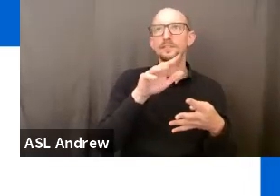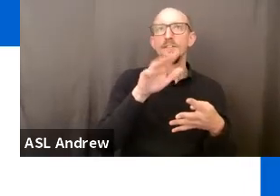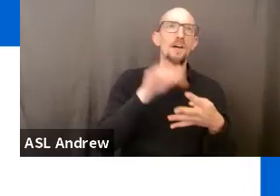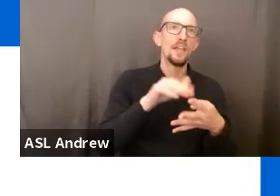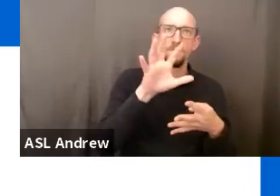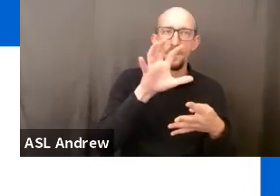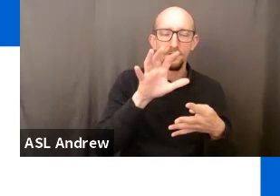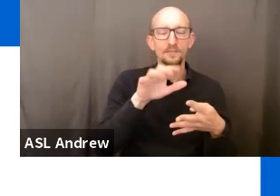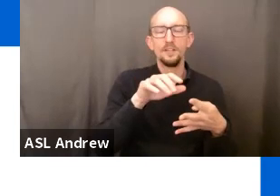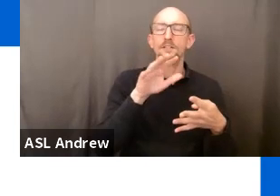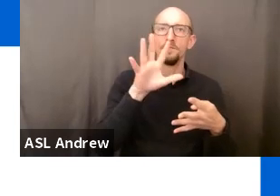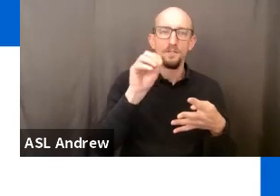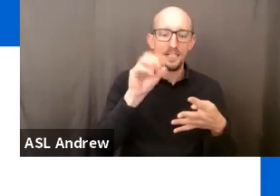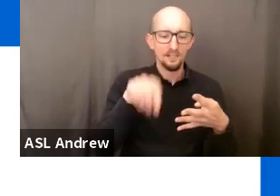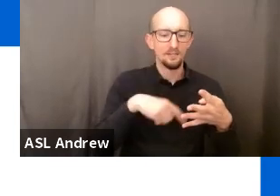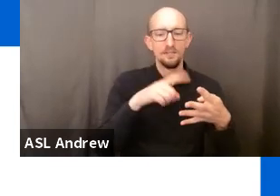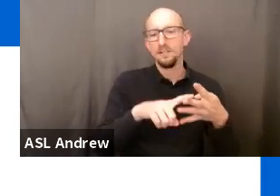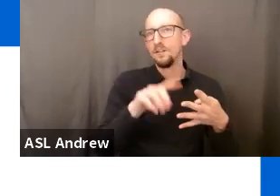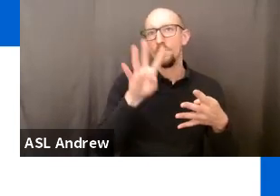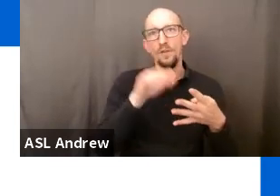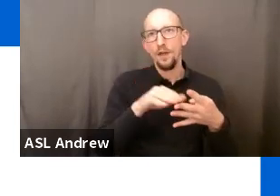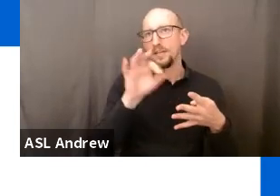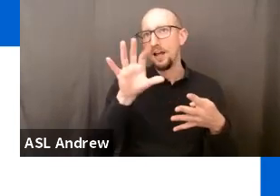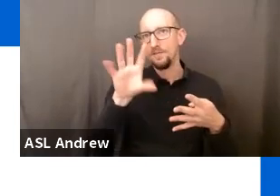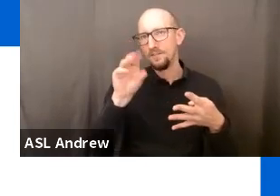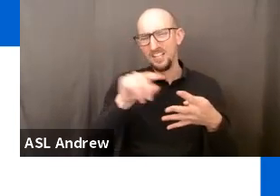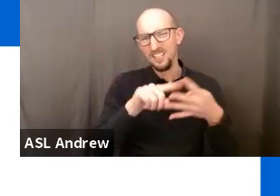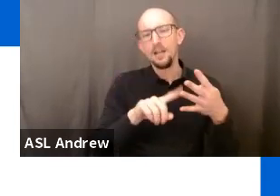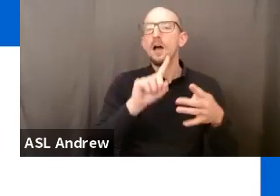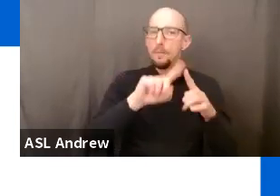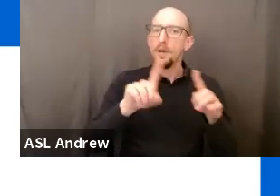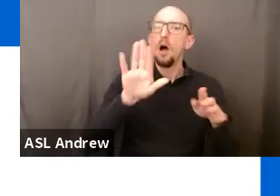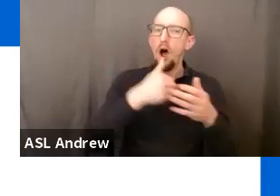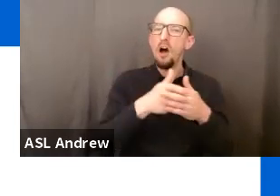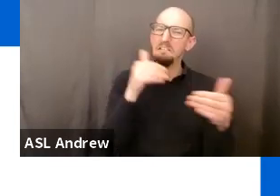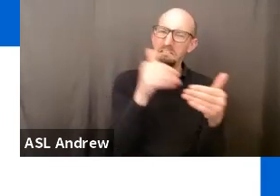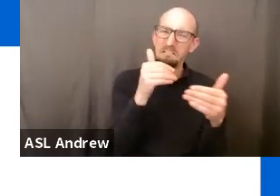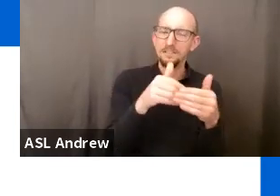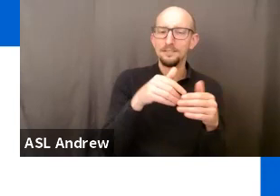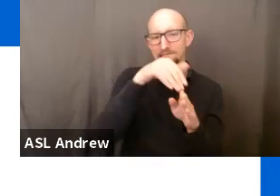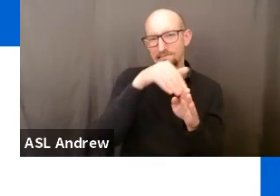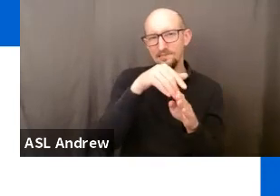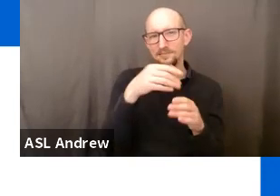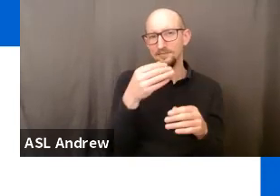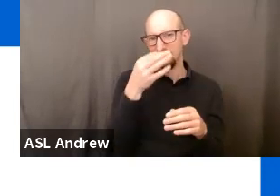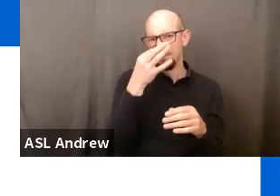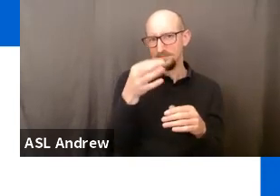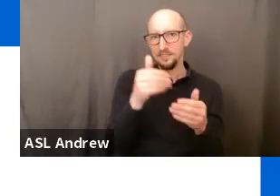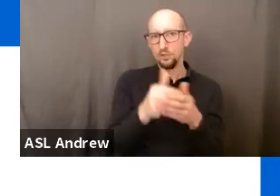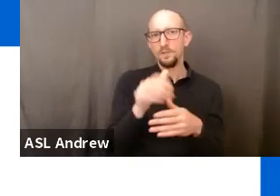4,950. But that's the idea behind the methodology. And